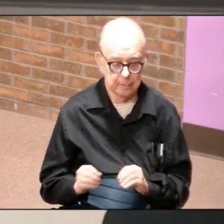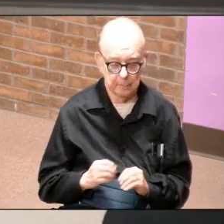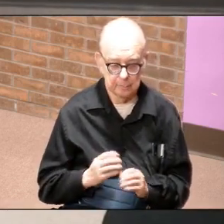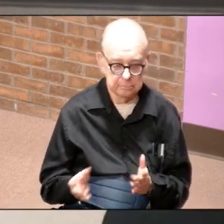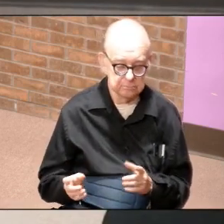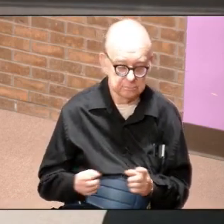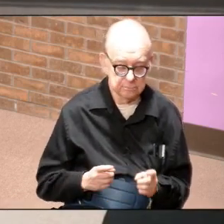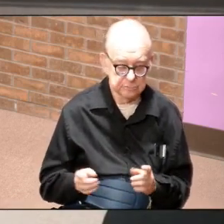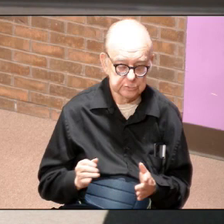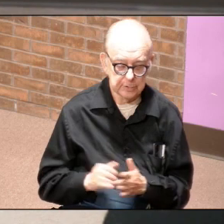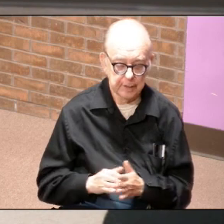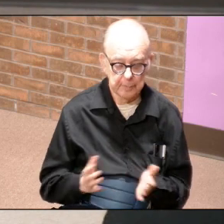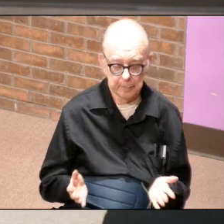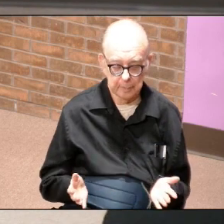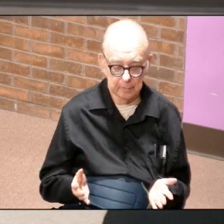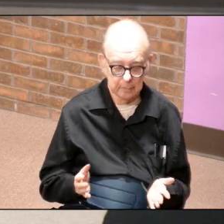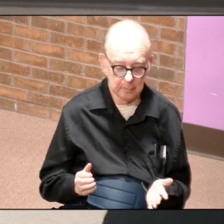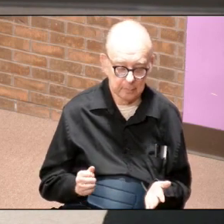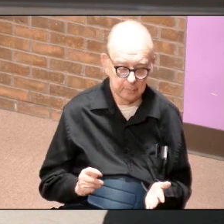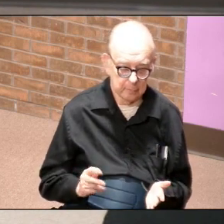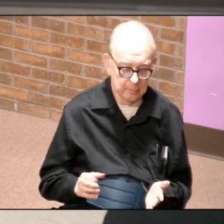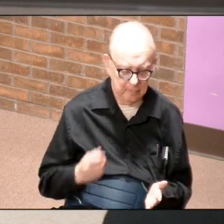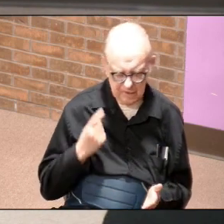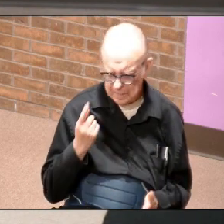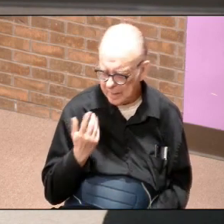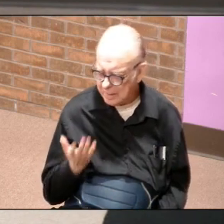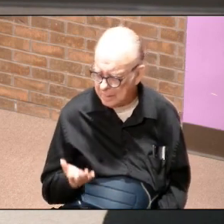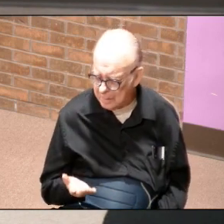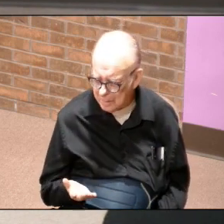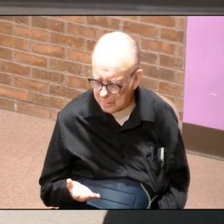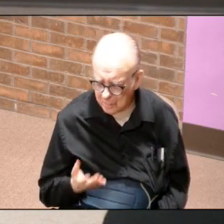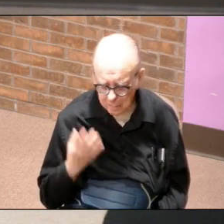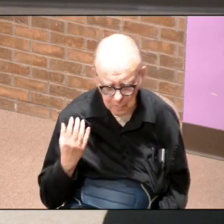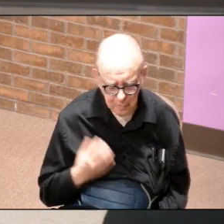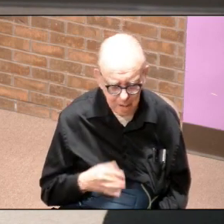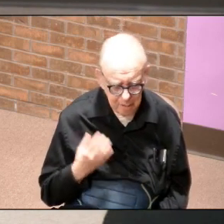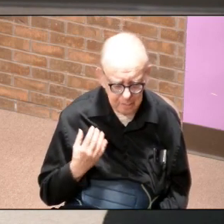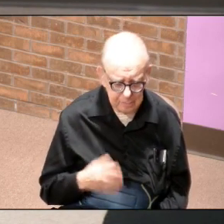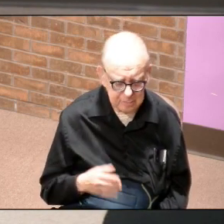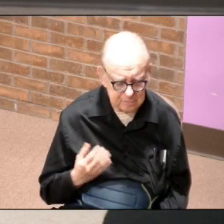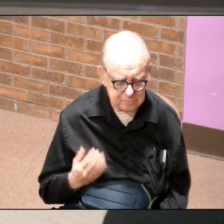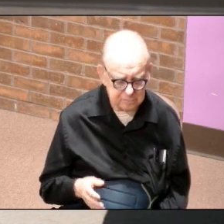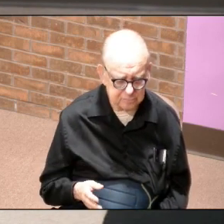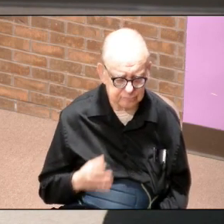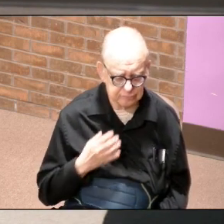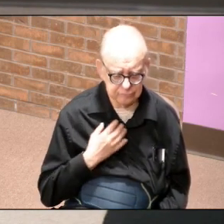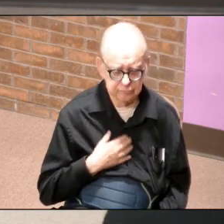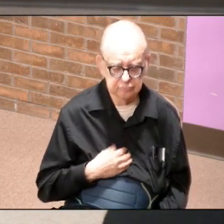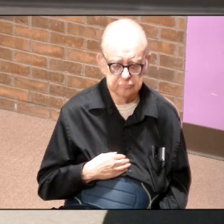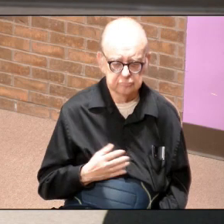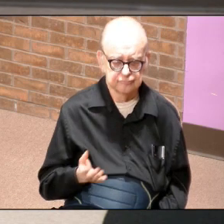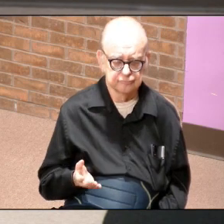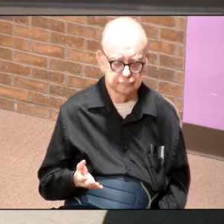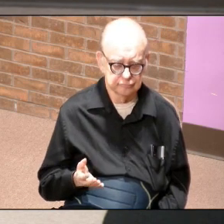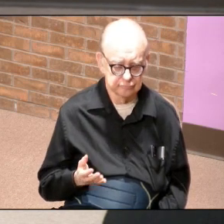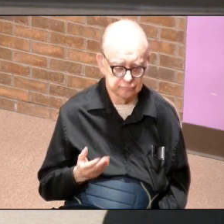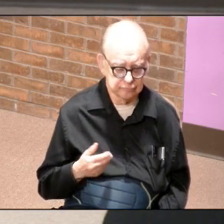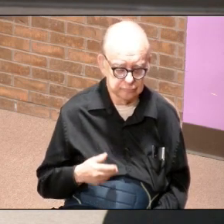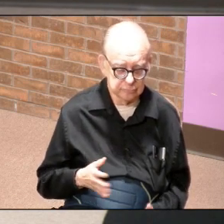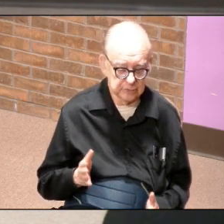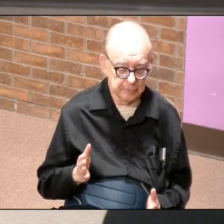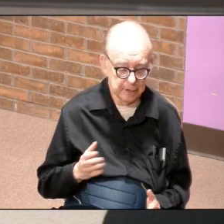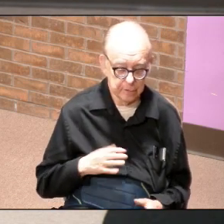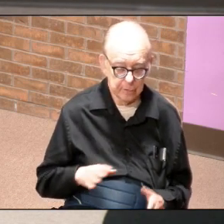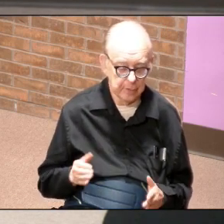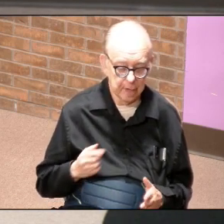they're controlling it. And you're thinking, wow, I wish you would let me do that to my